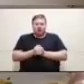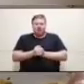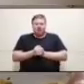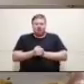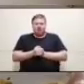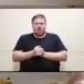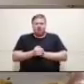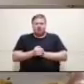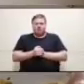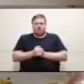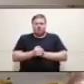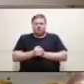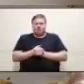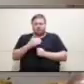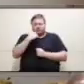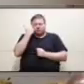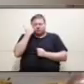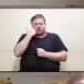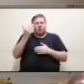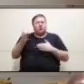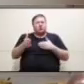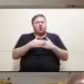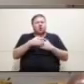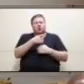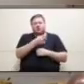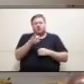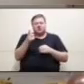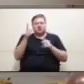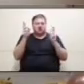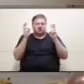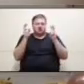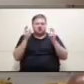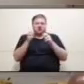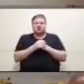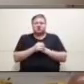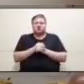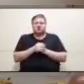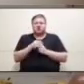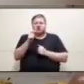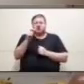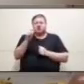I'd like us to close these issues. Firstly, trying